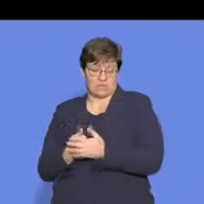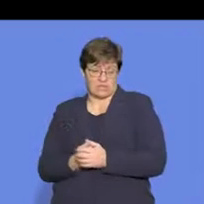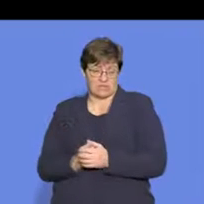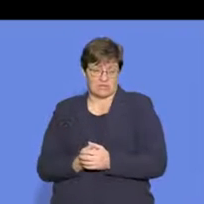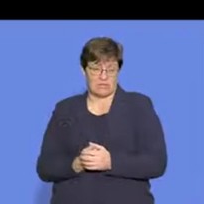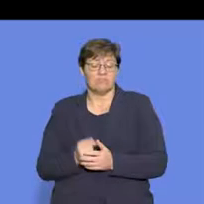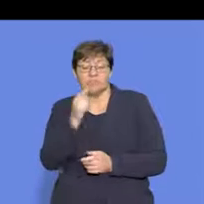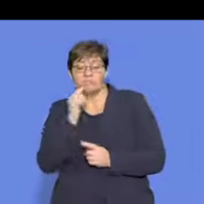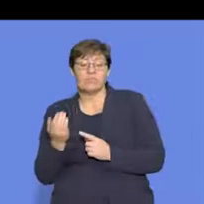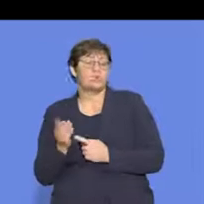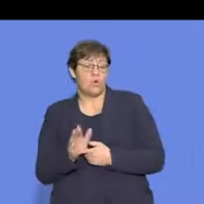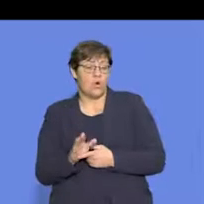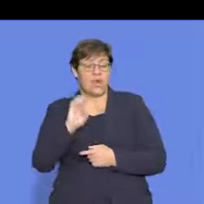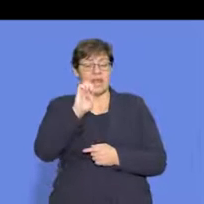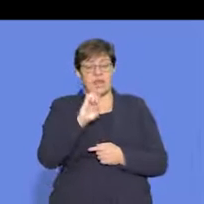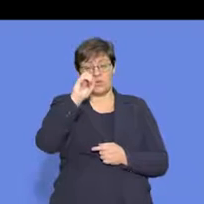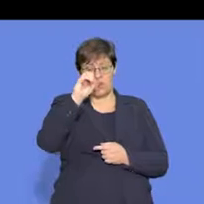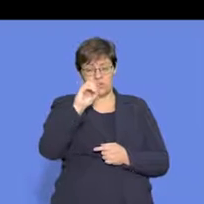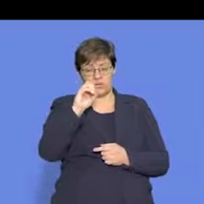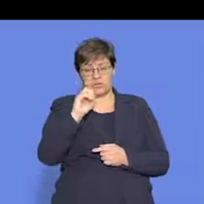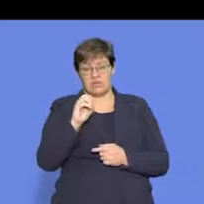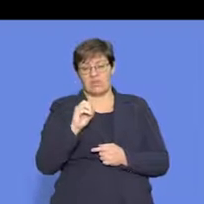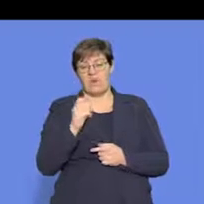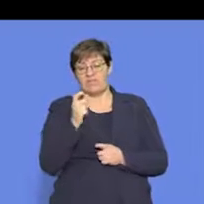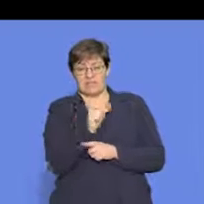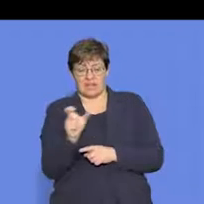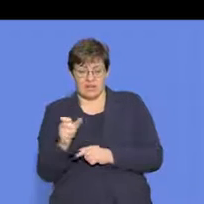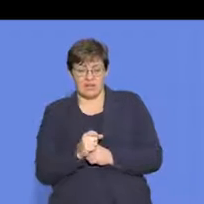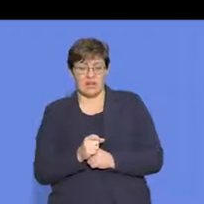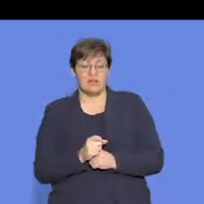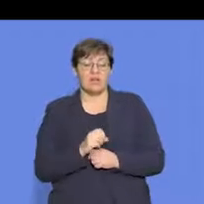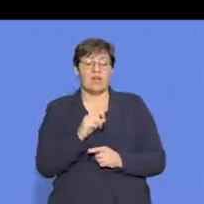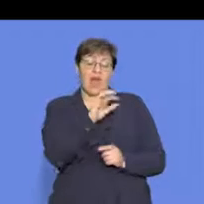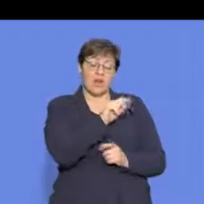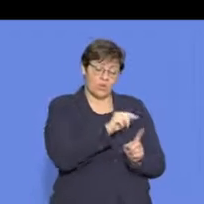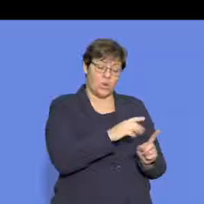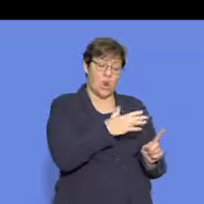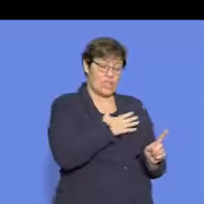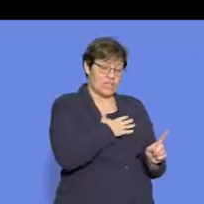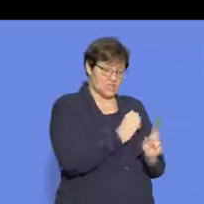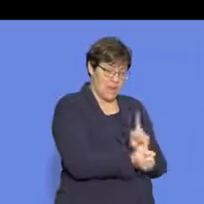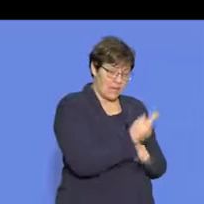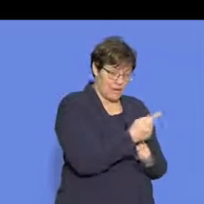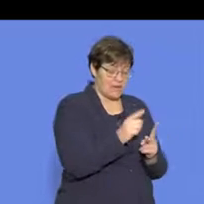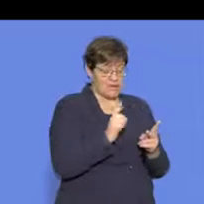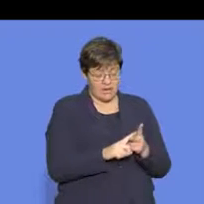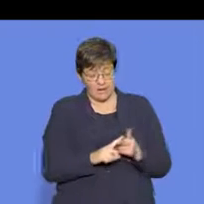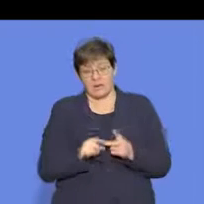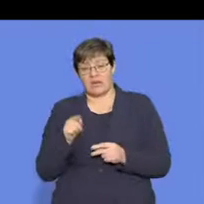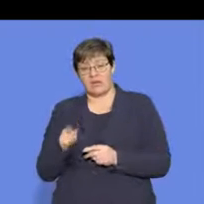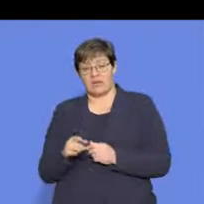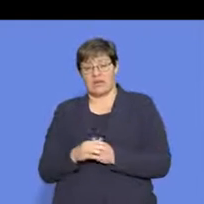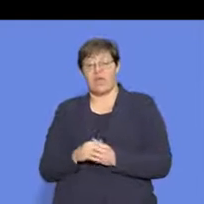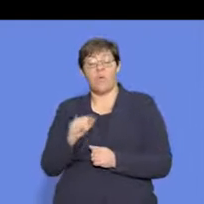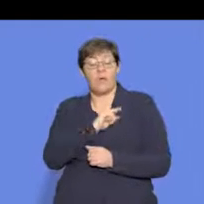potential into electrical potential, and that is indicated by the E naught of the cell. Also, that oxidation takes place at the anode,